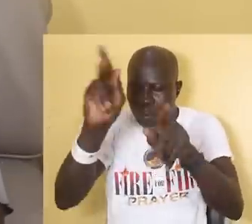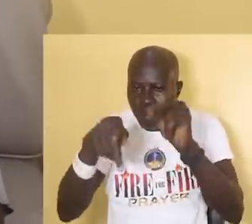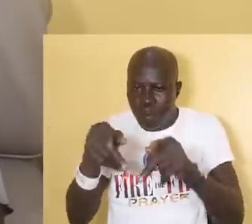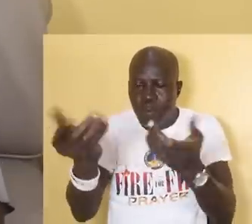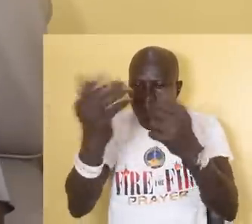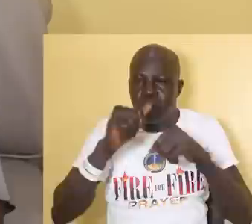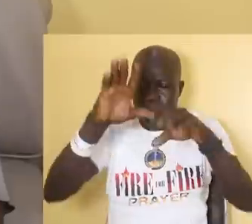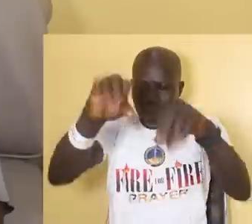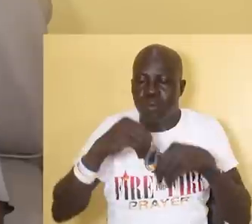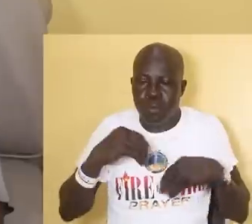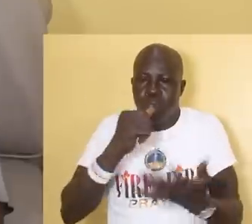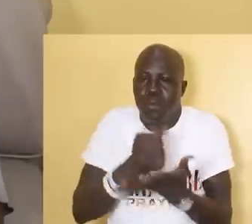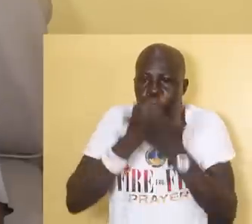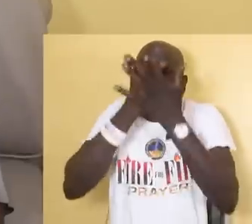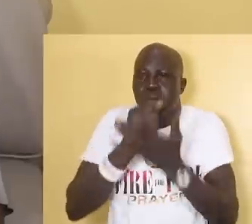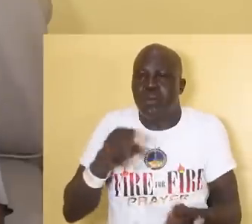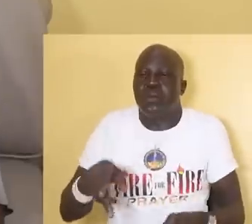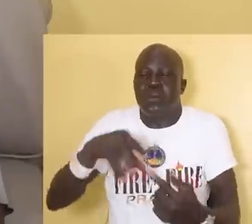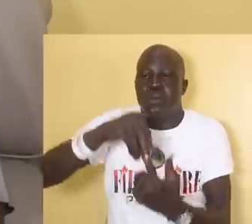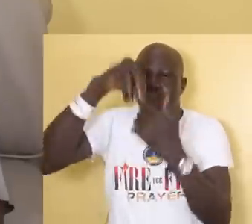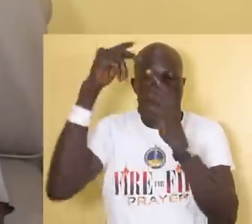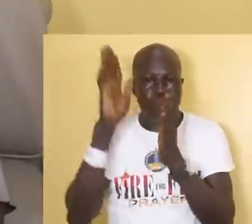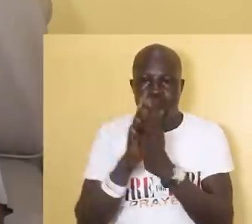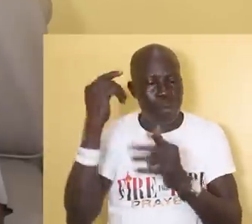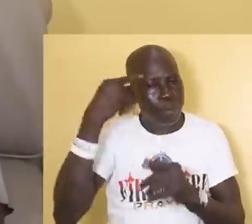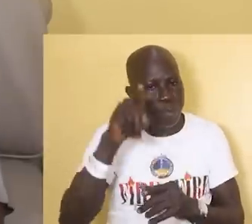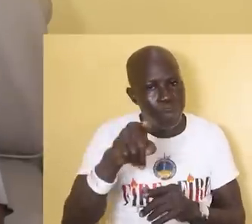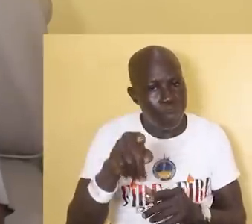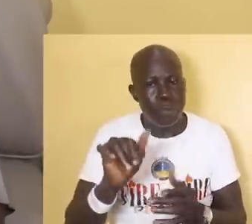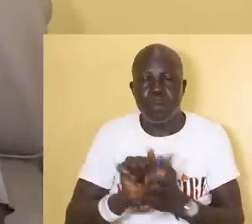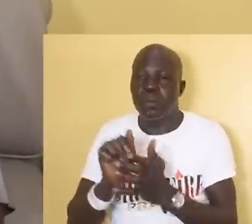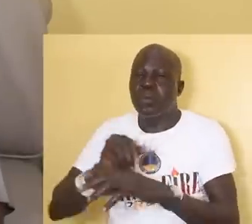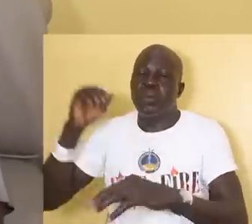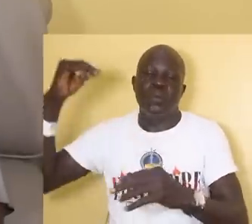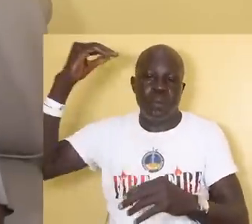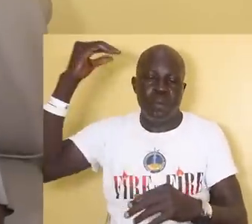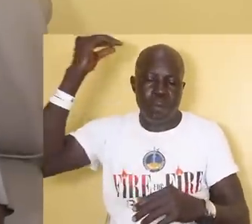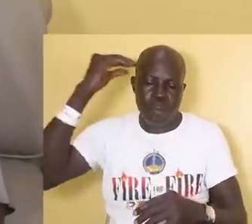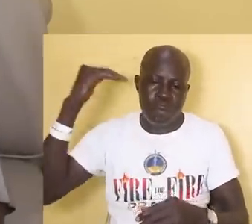that want to receive help. There's special prayer for you. The headquarters at our headquarters.